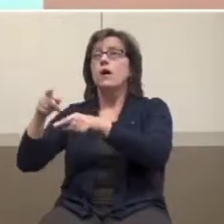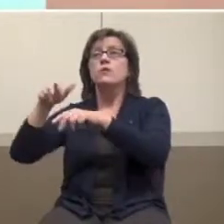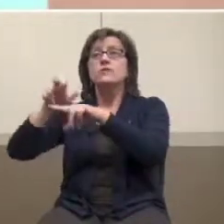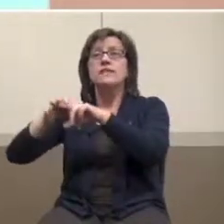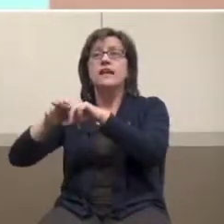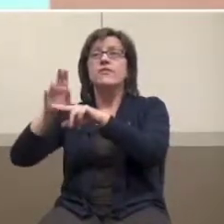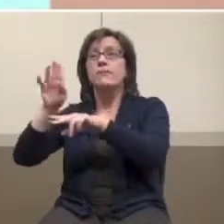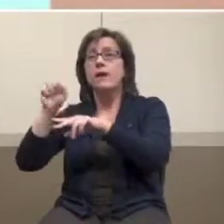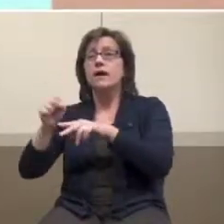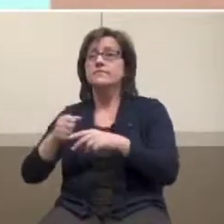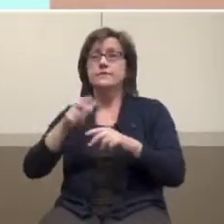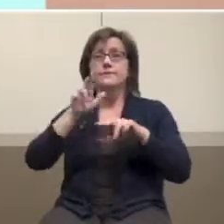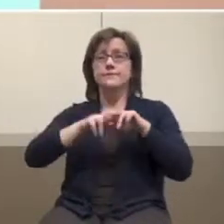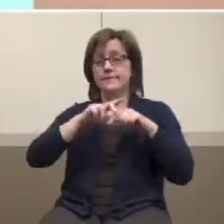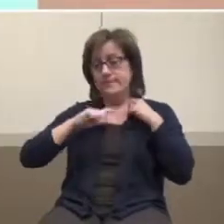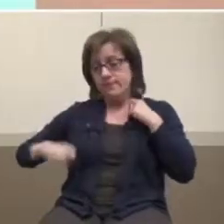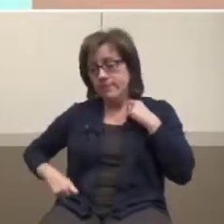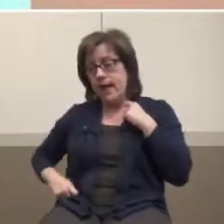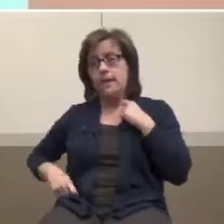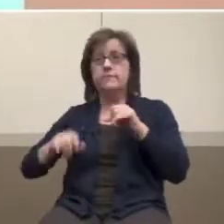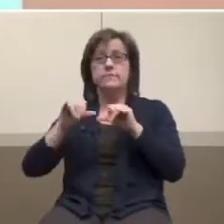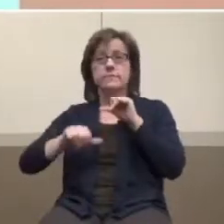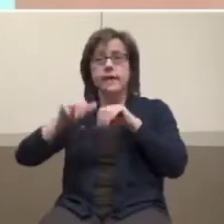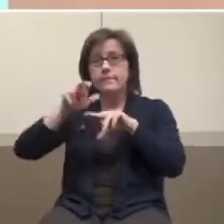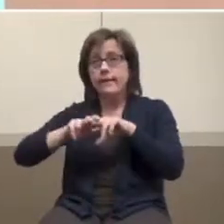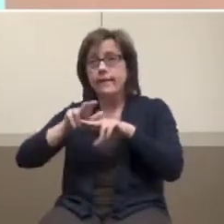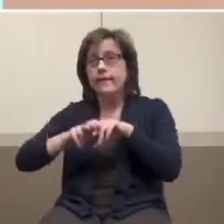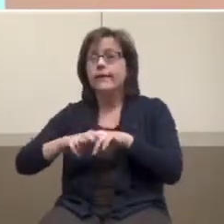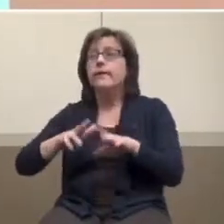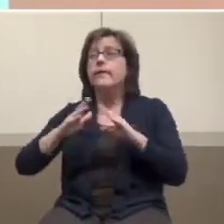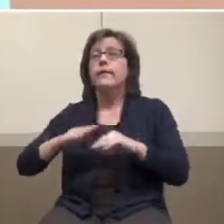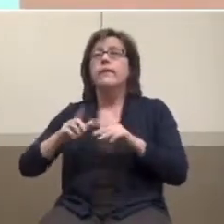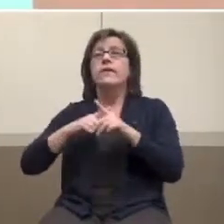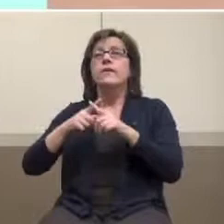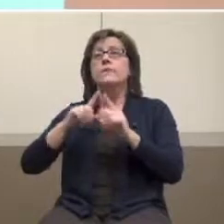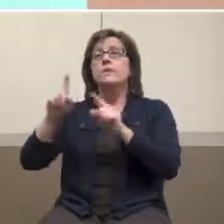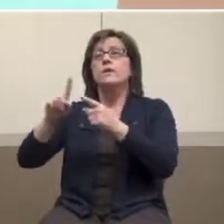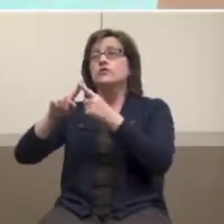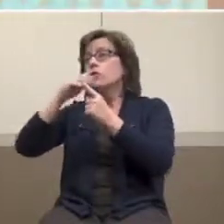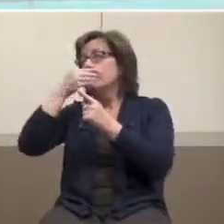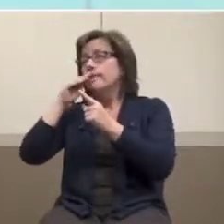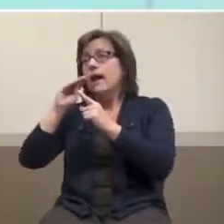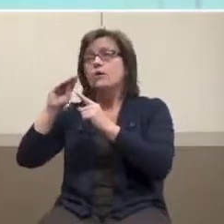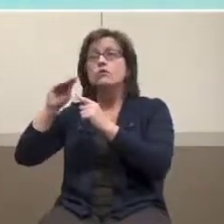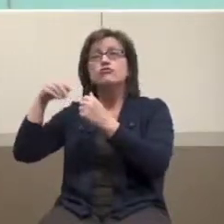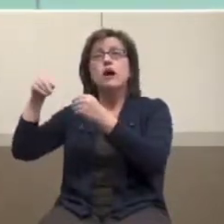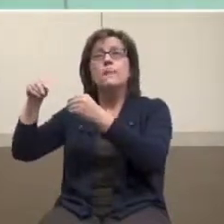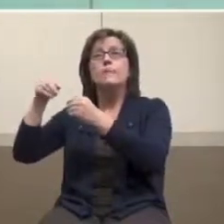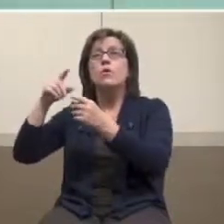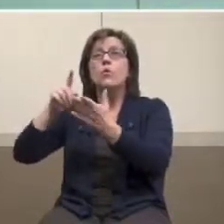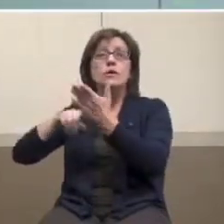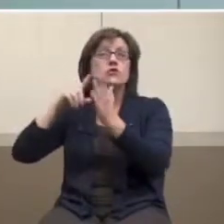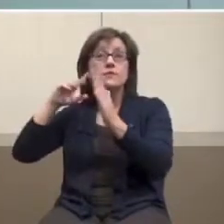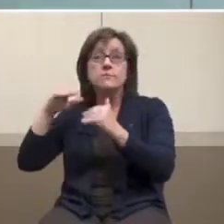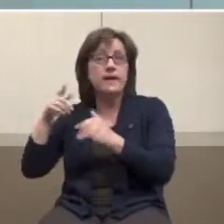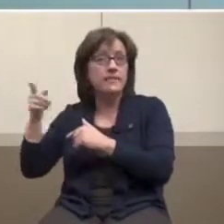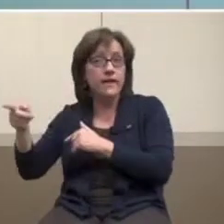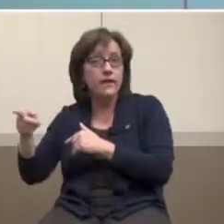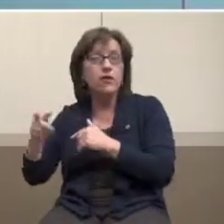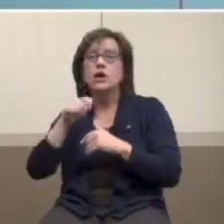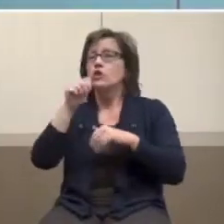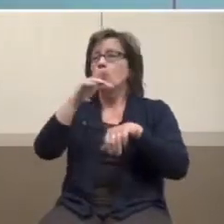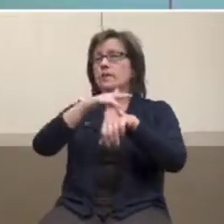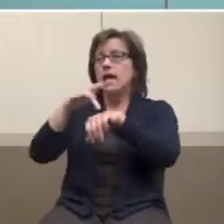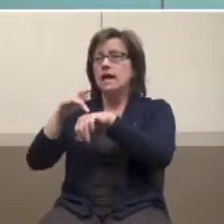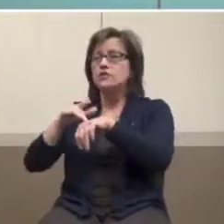stay in their seats, and so forth. Then we went to a flower shop, and what were the expectations there? Not to touch things, watch the